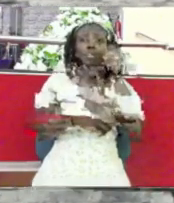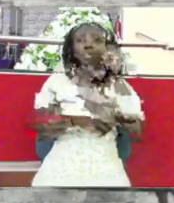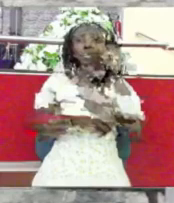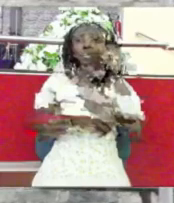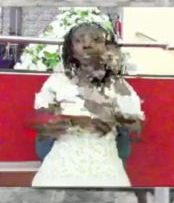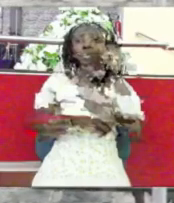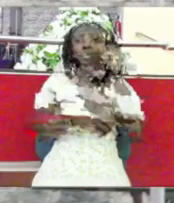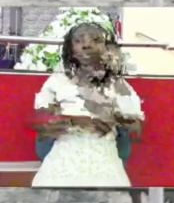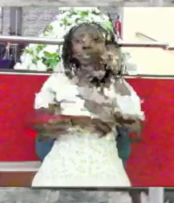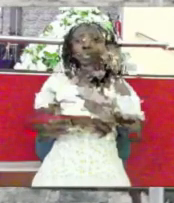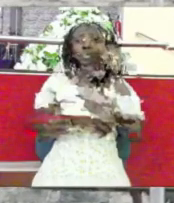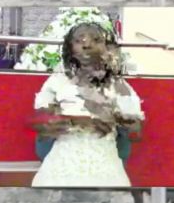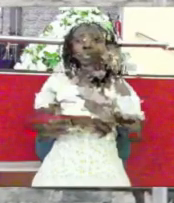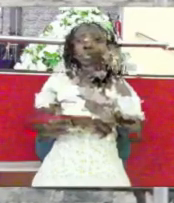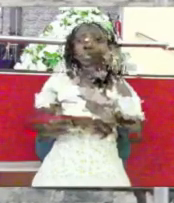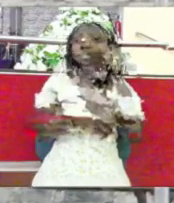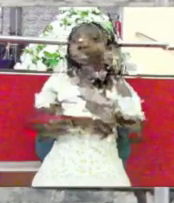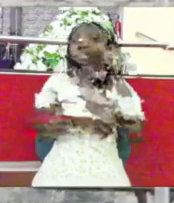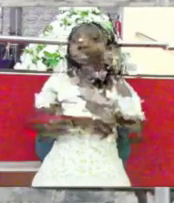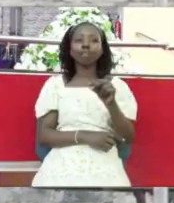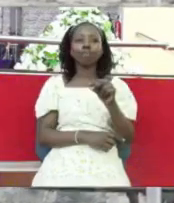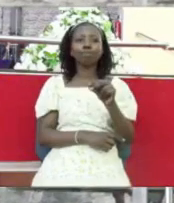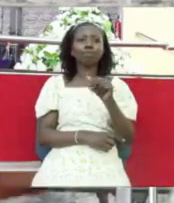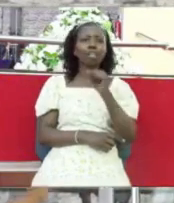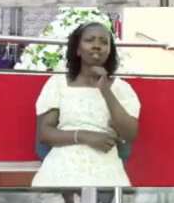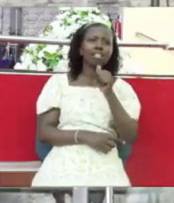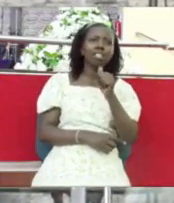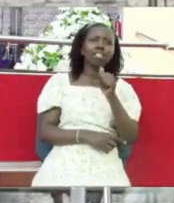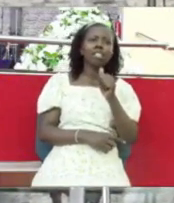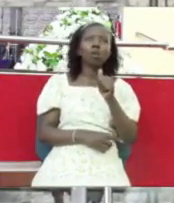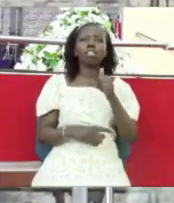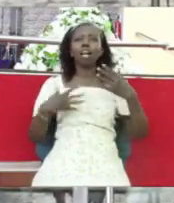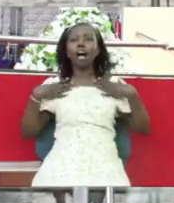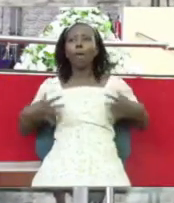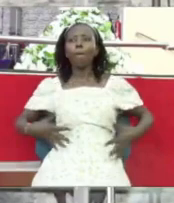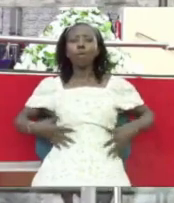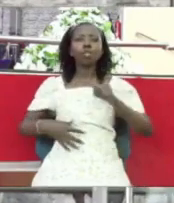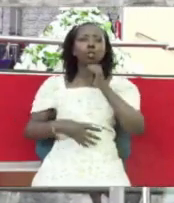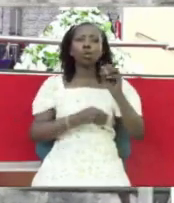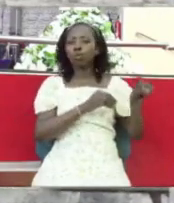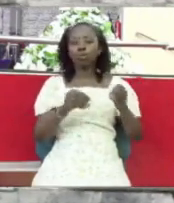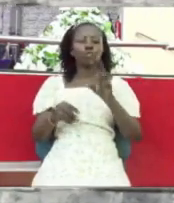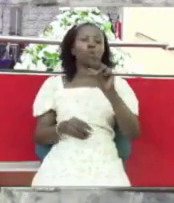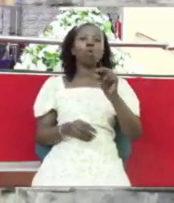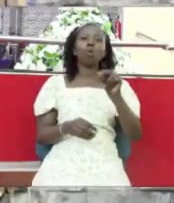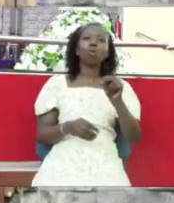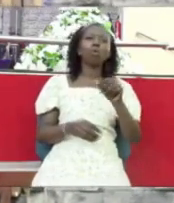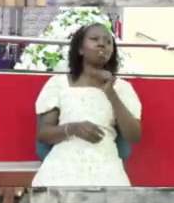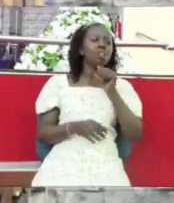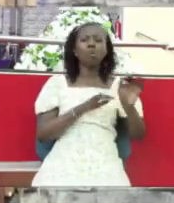kadhaa, hawatakuwa wamegonjeka wakati huo. They will not be paralyzed. Hawatakuwa wamepooza. They will not be suffering